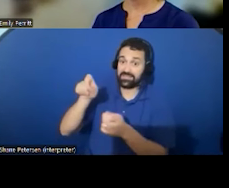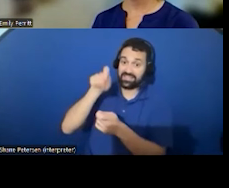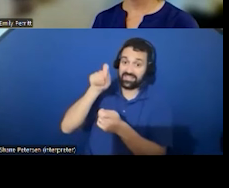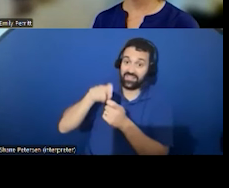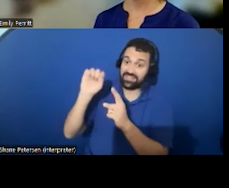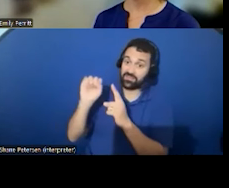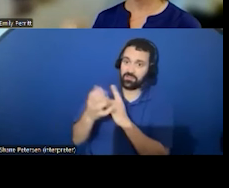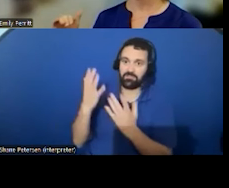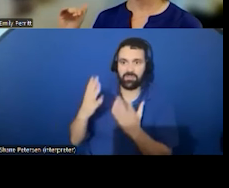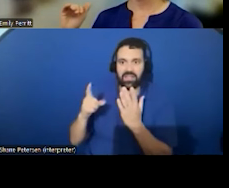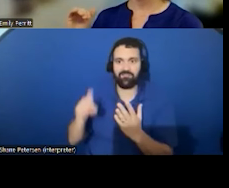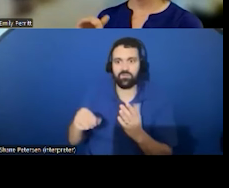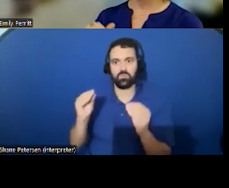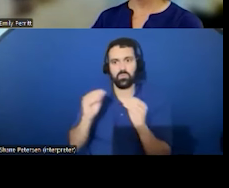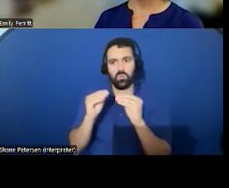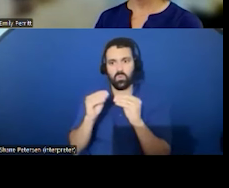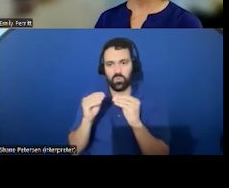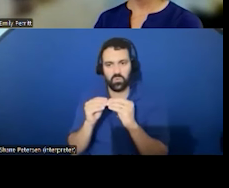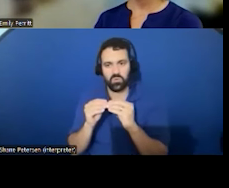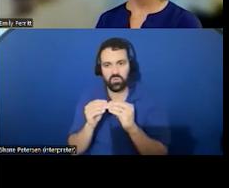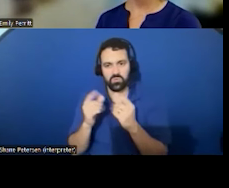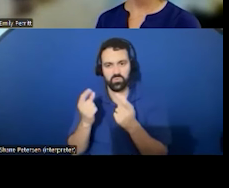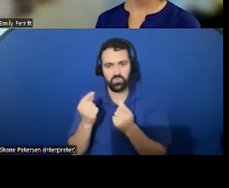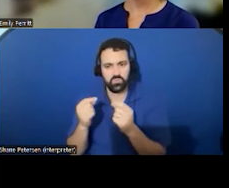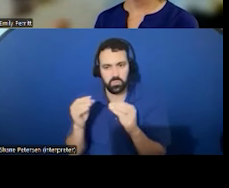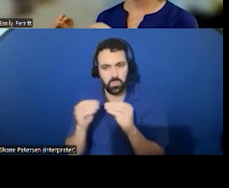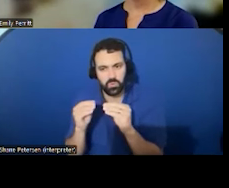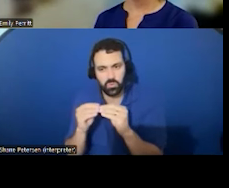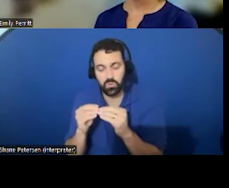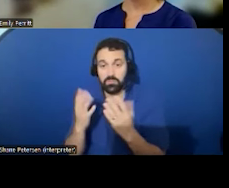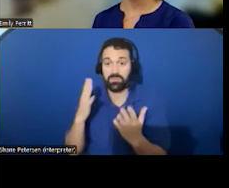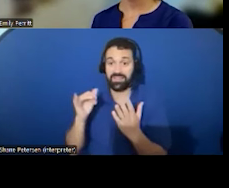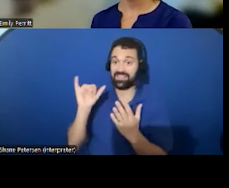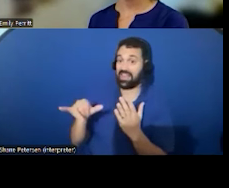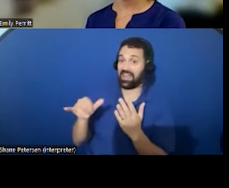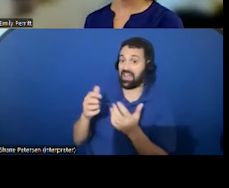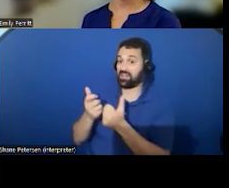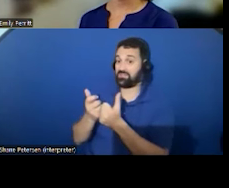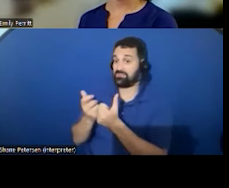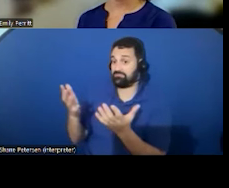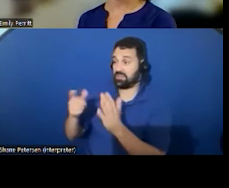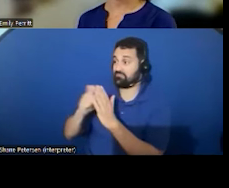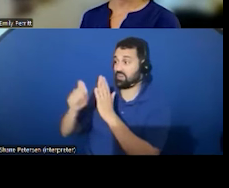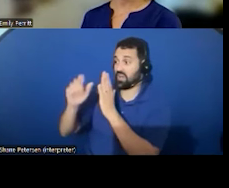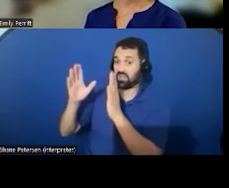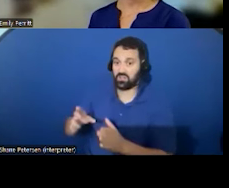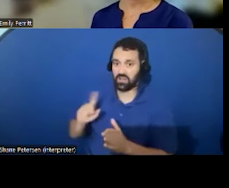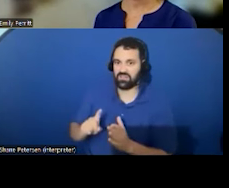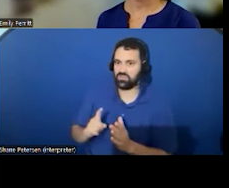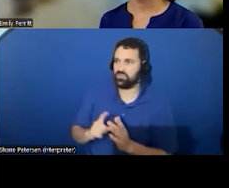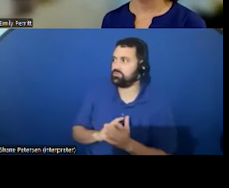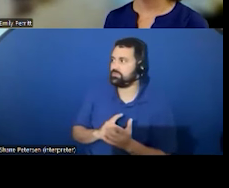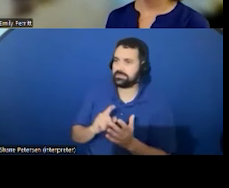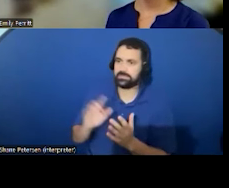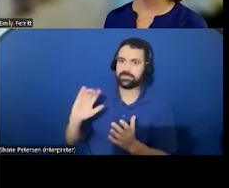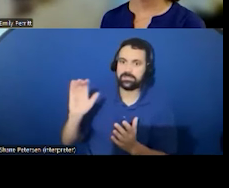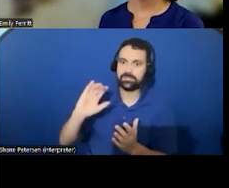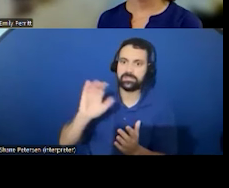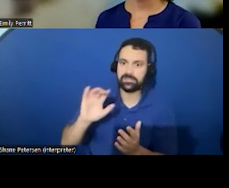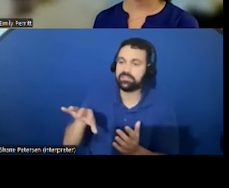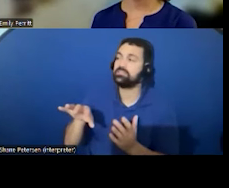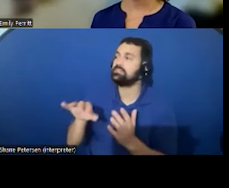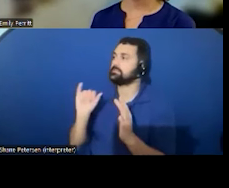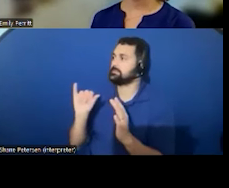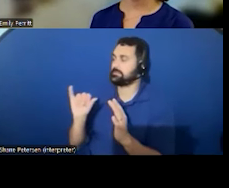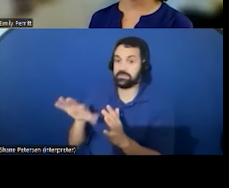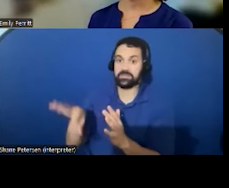another step. You might need to actually find the publisher of the specific book that you are looking at to make sure that that criteria